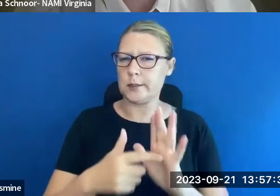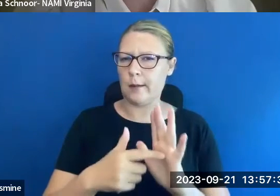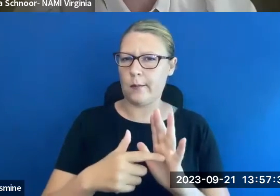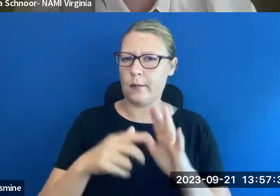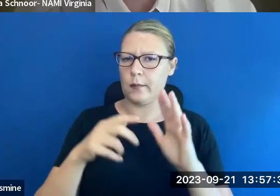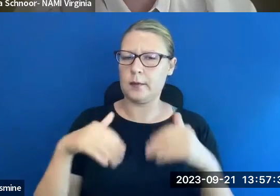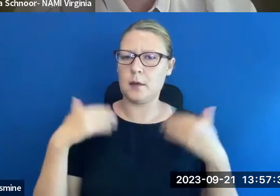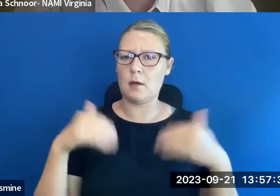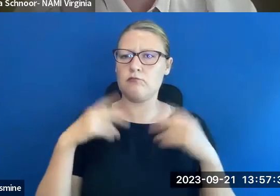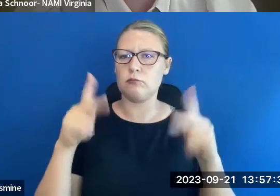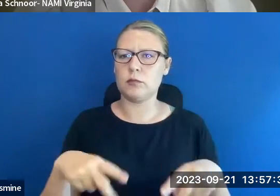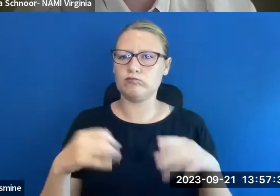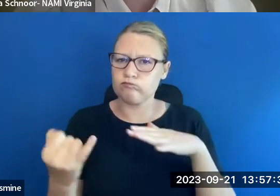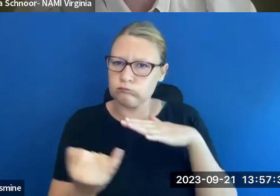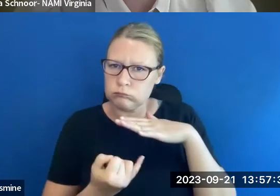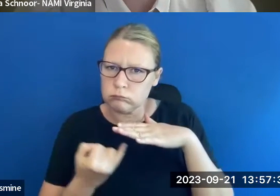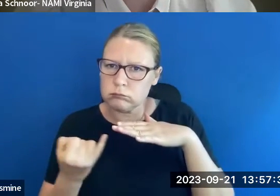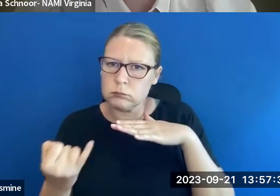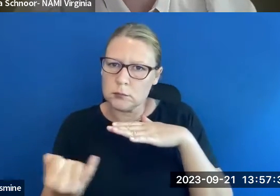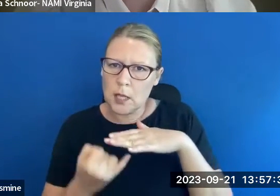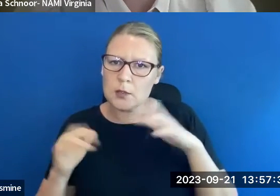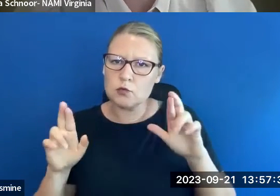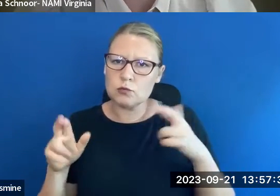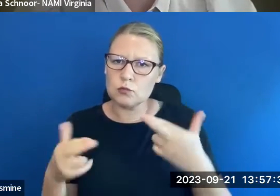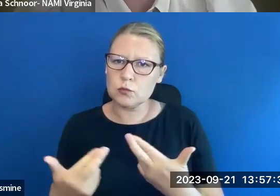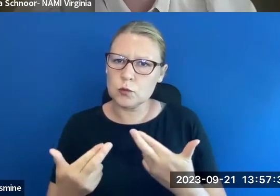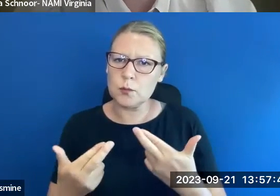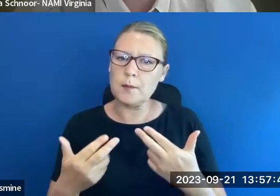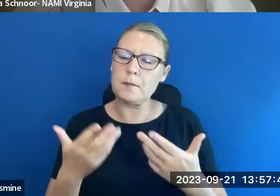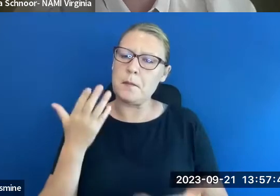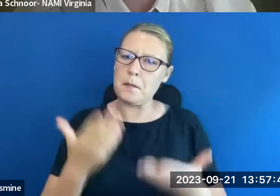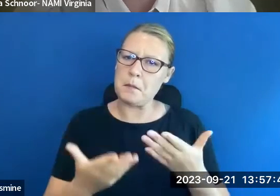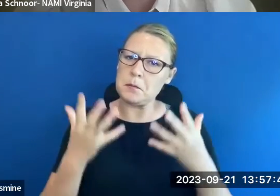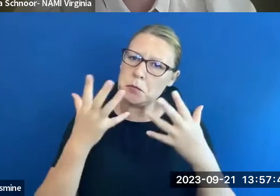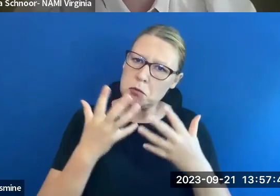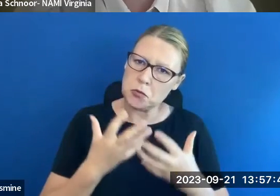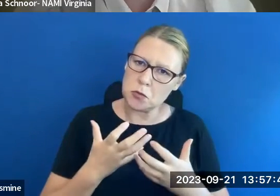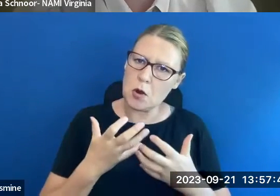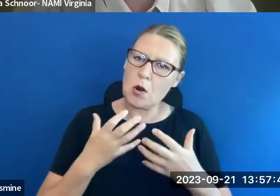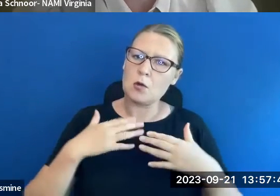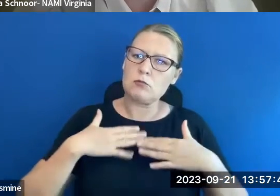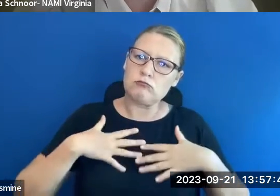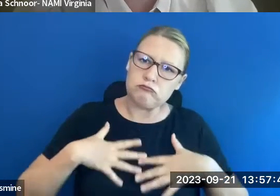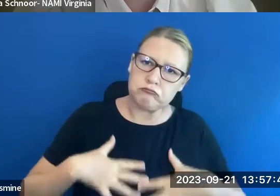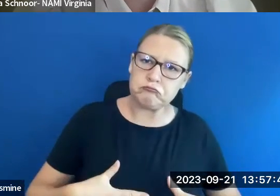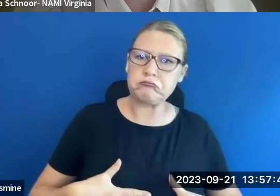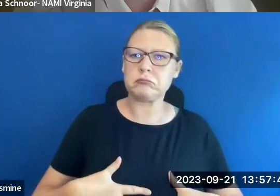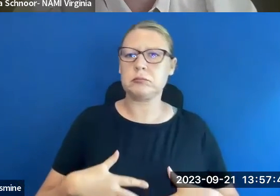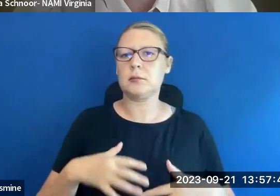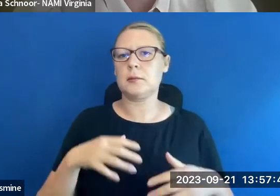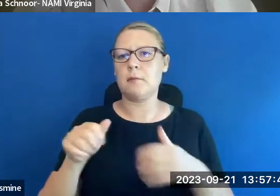capacity, that might signal that they're going through some feelings of depression. If they're isolating from friends and